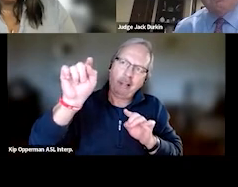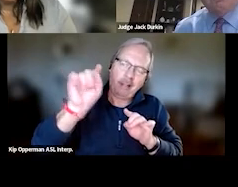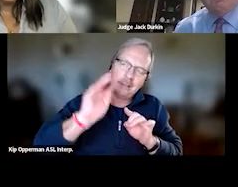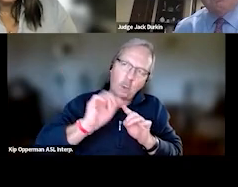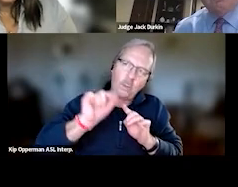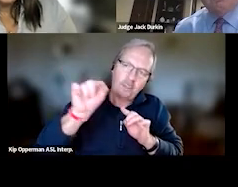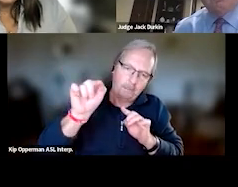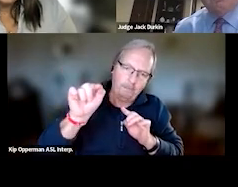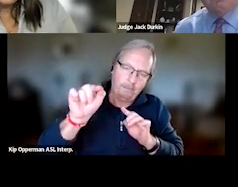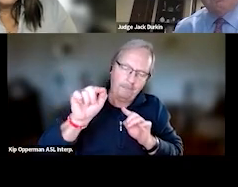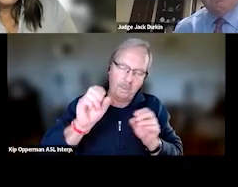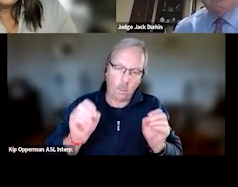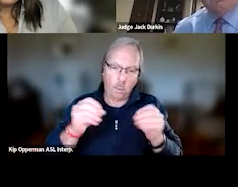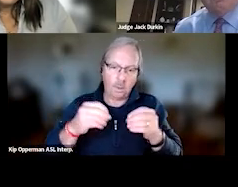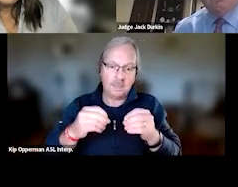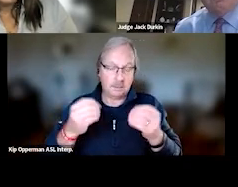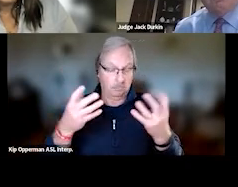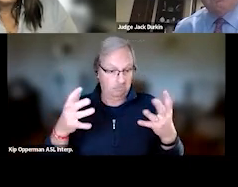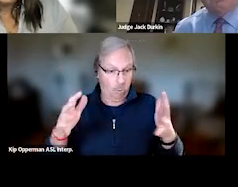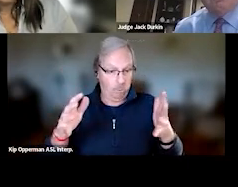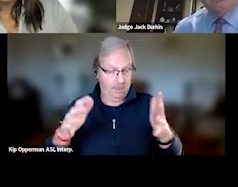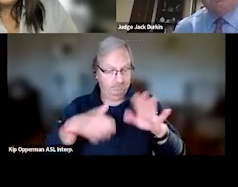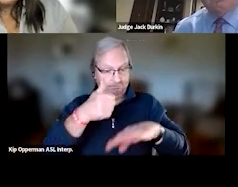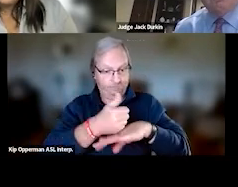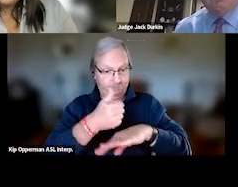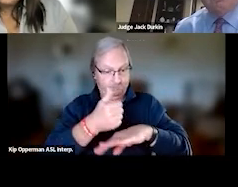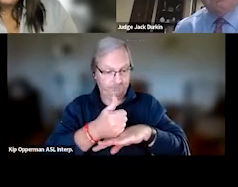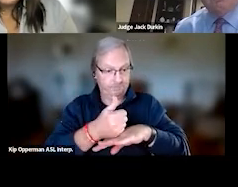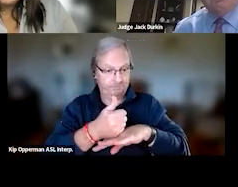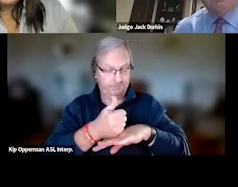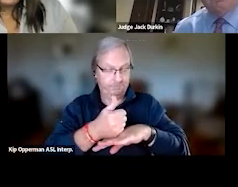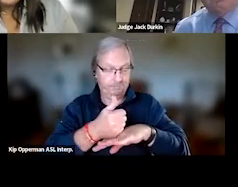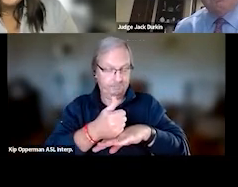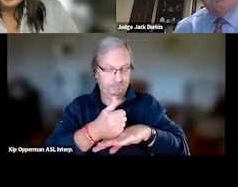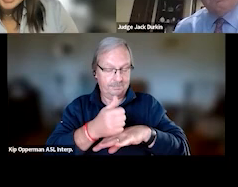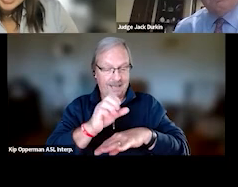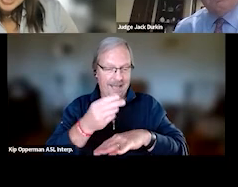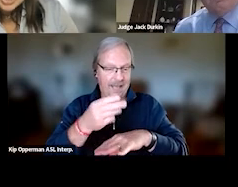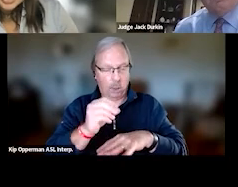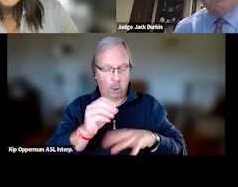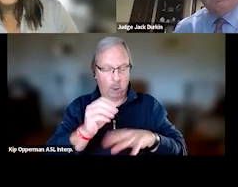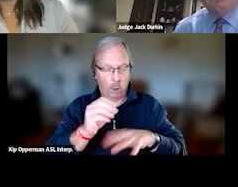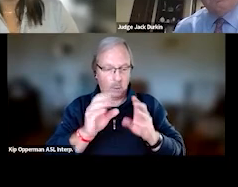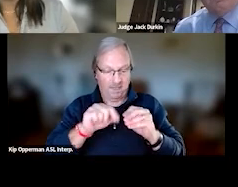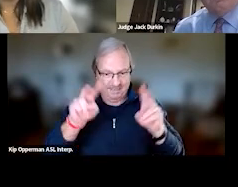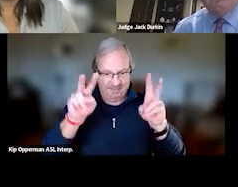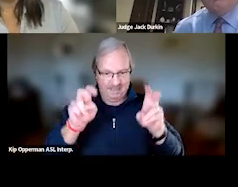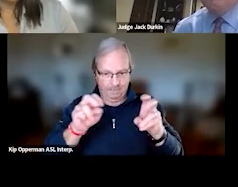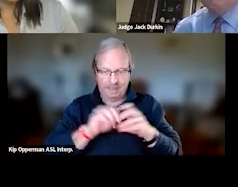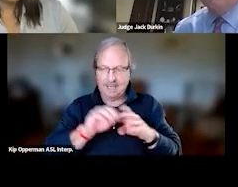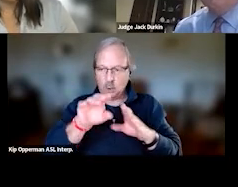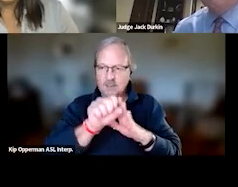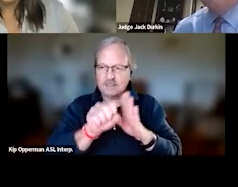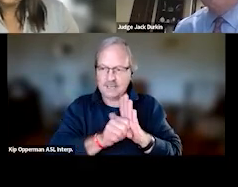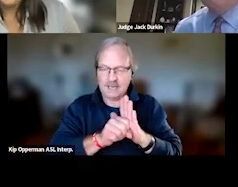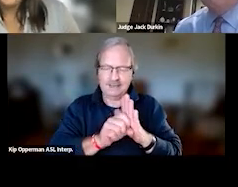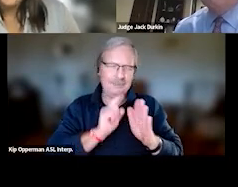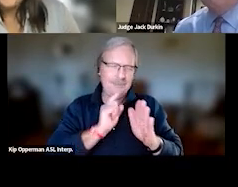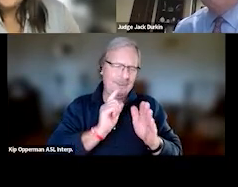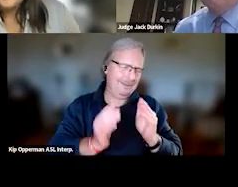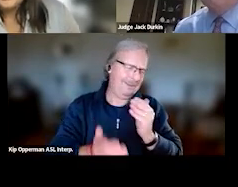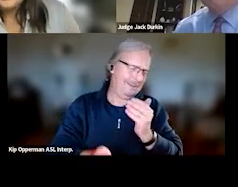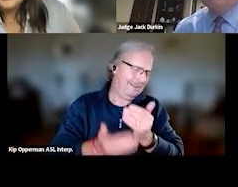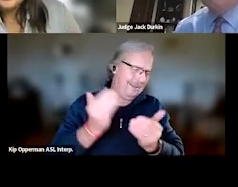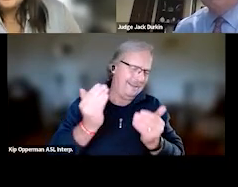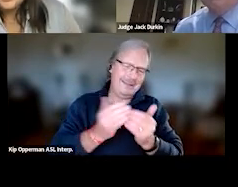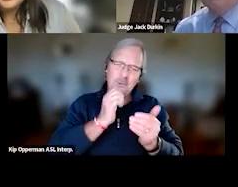in those organizations that are already having an ECHO series on this topic in your state. It's really easy to not reinvent the